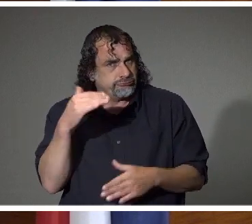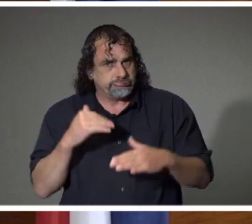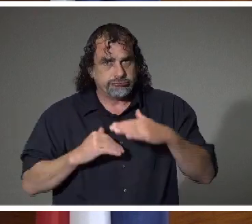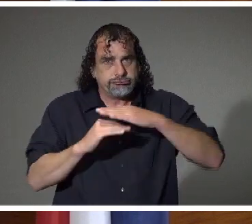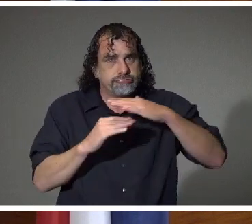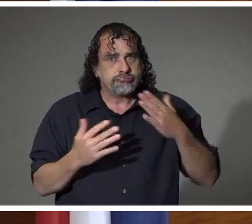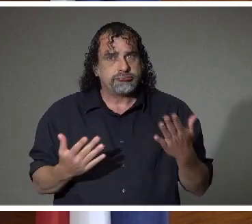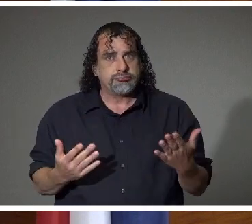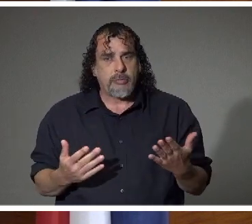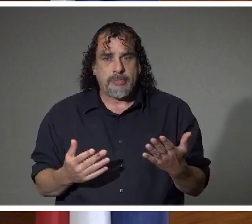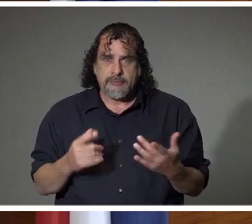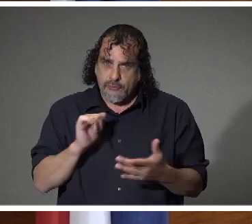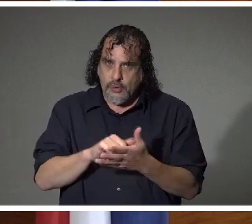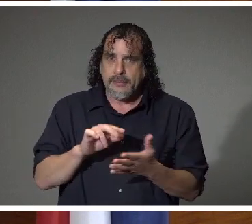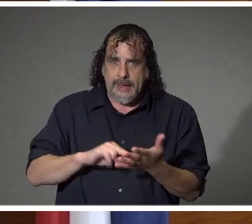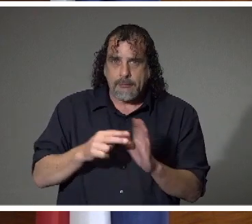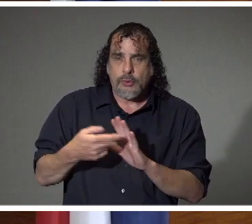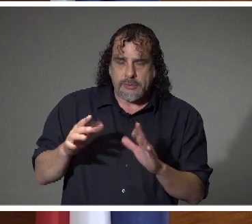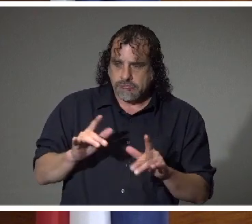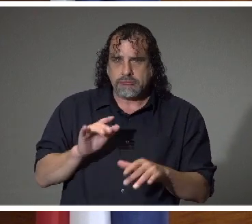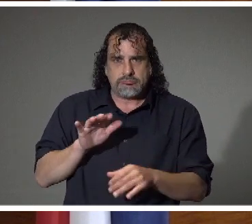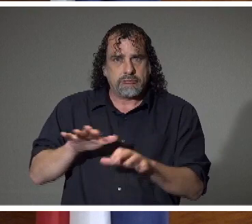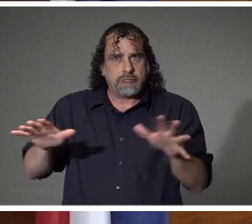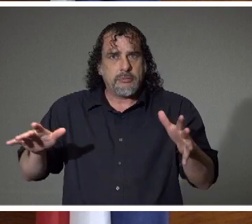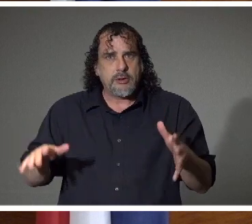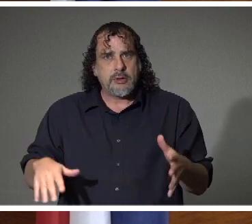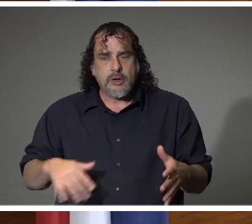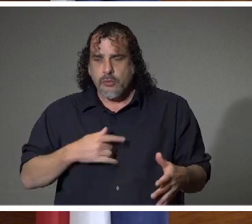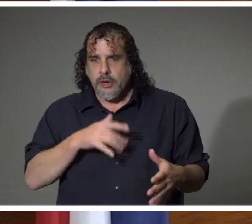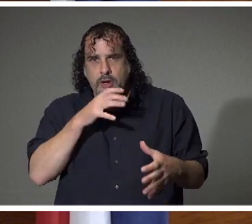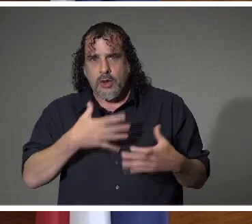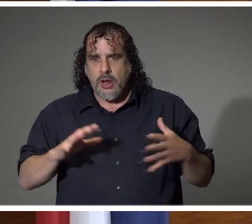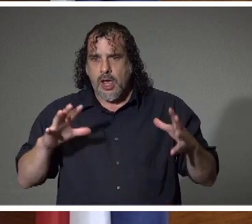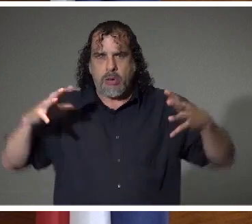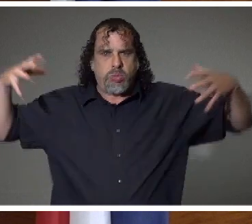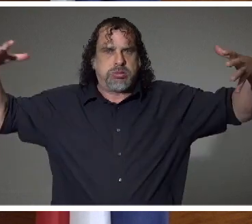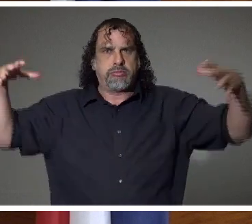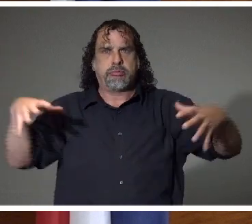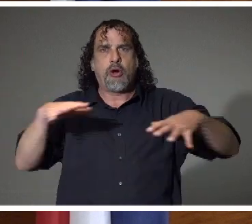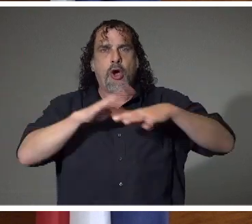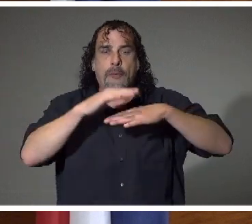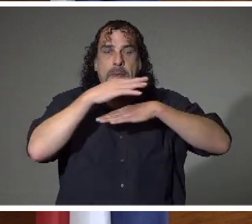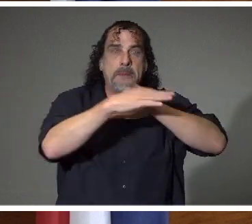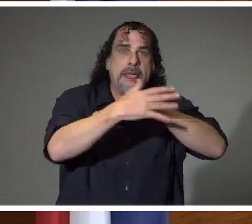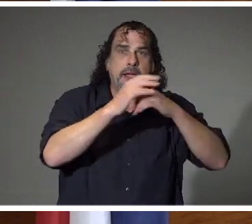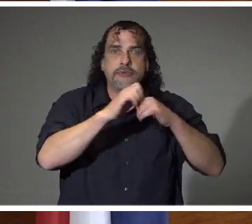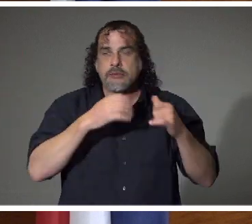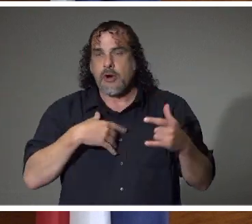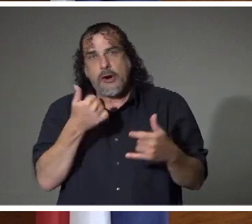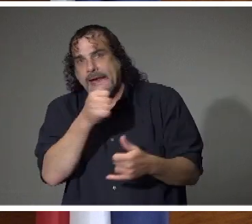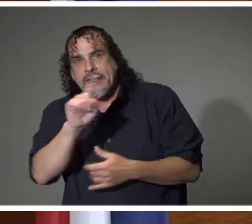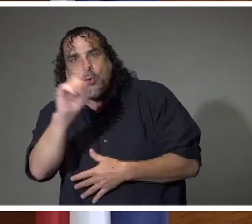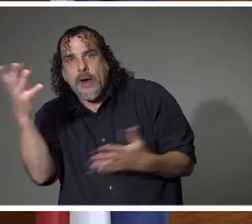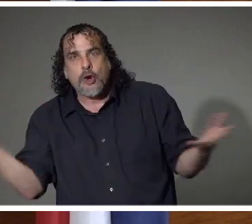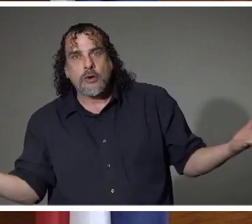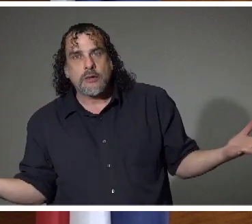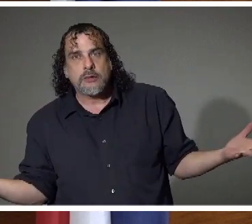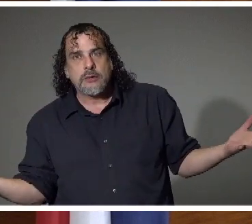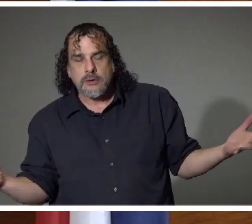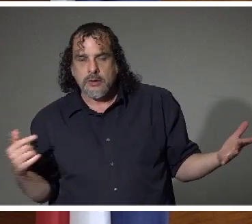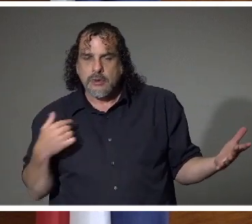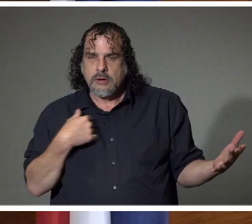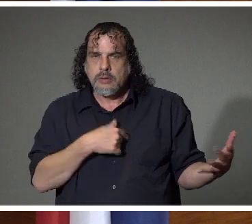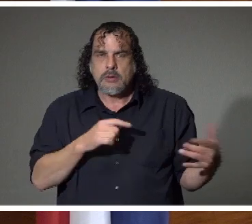social purposes. We're not going to allow large groups to gather on the beach or otherwise. We're going to move into